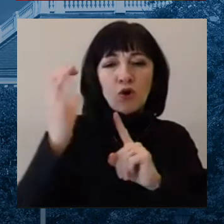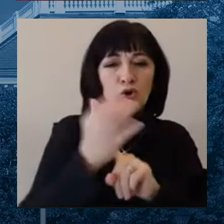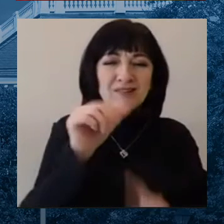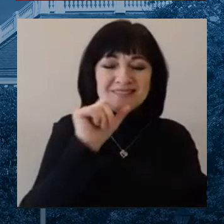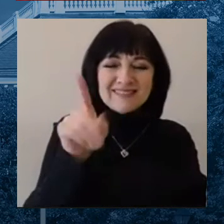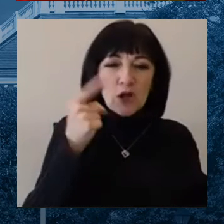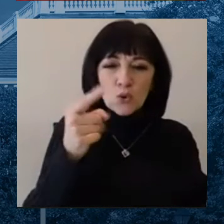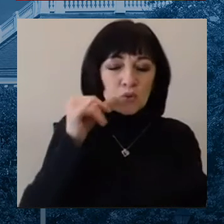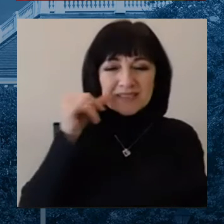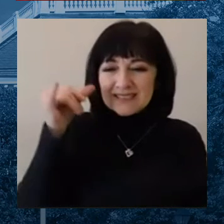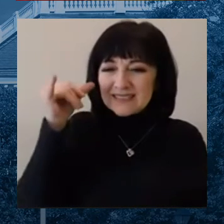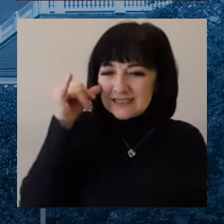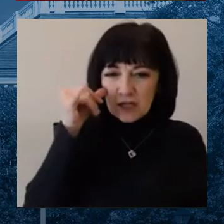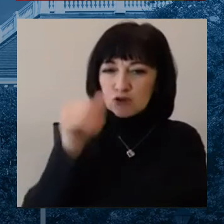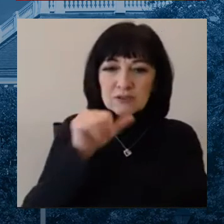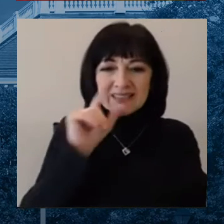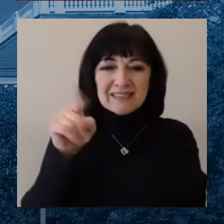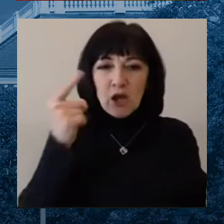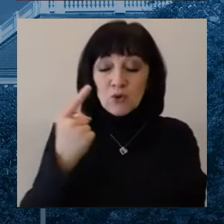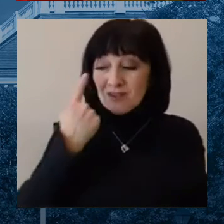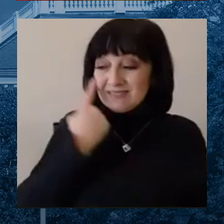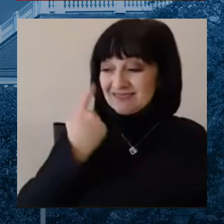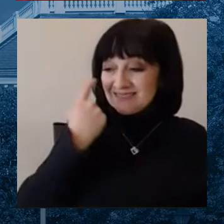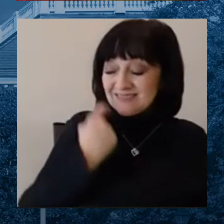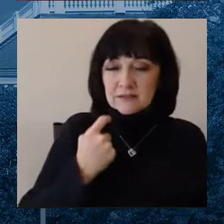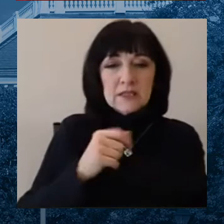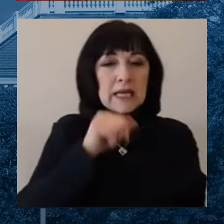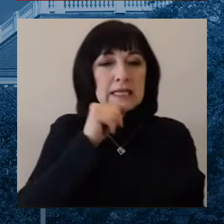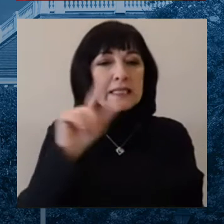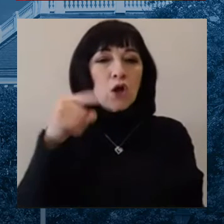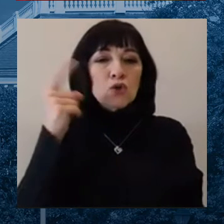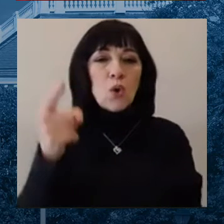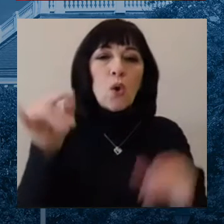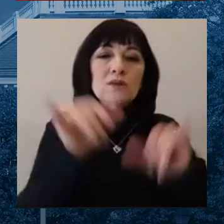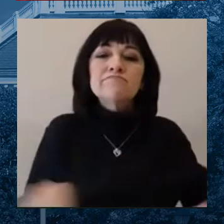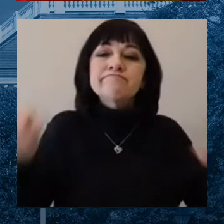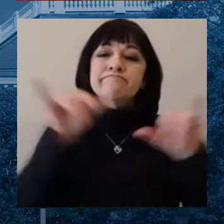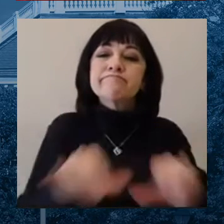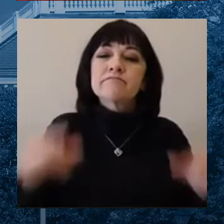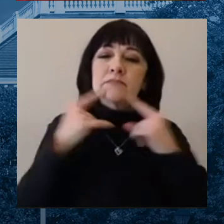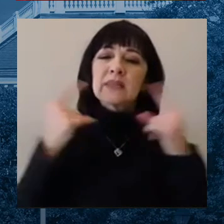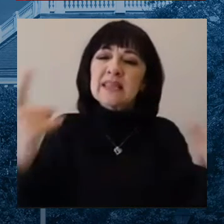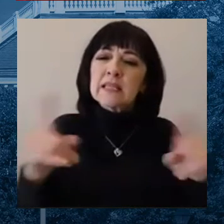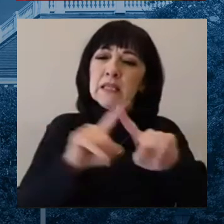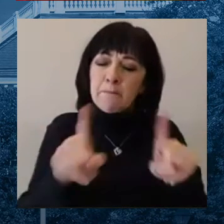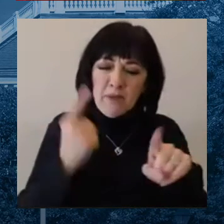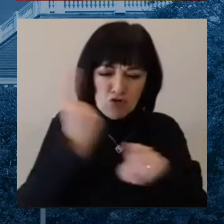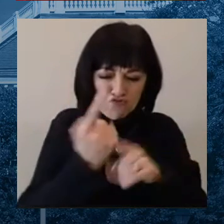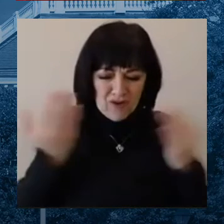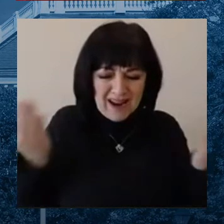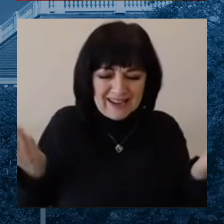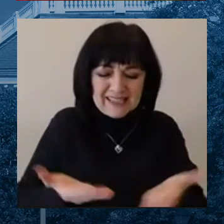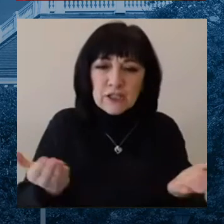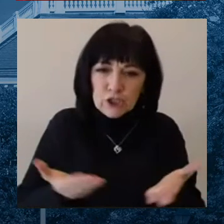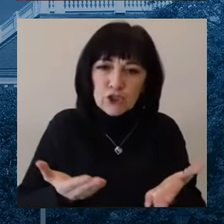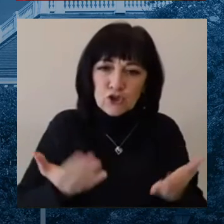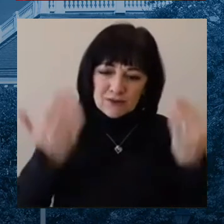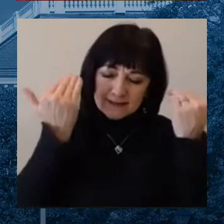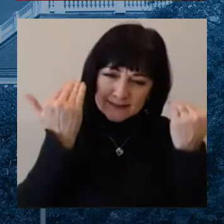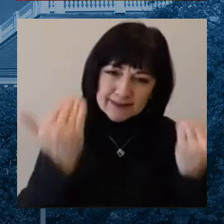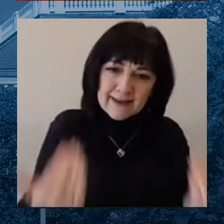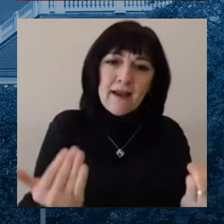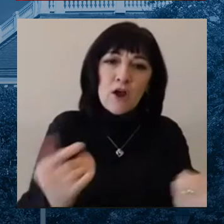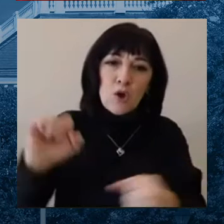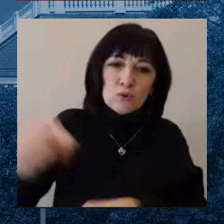yesterday, not just during the notable civil rights era, but right here, right now,